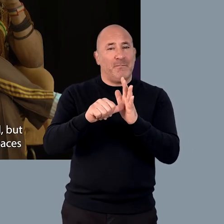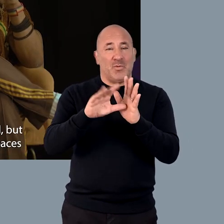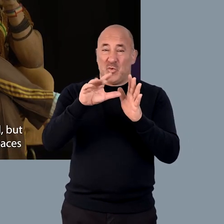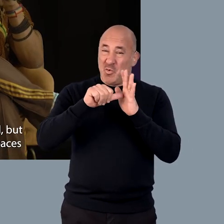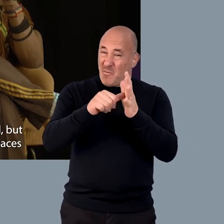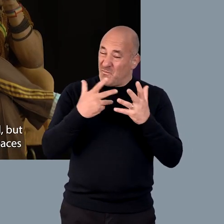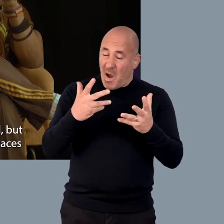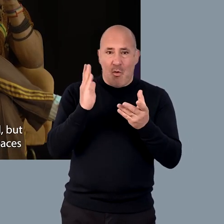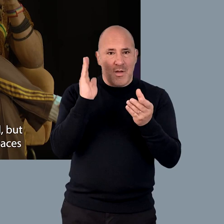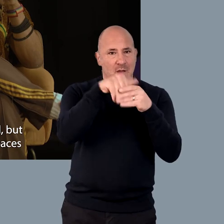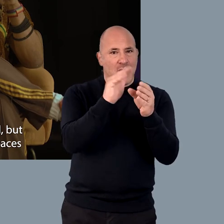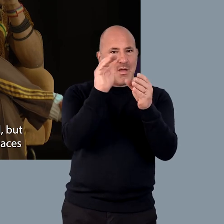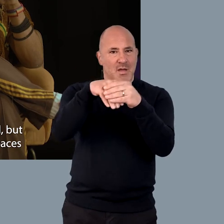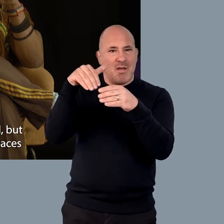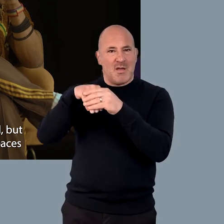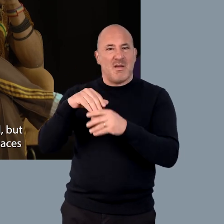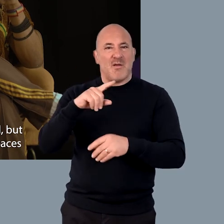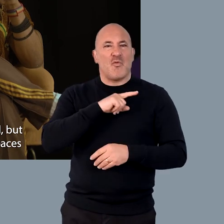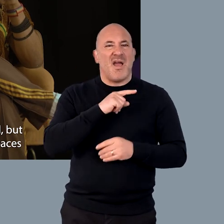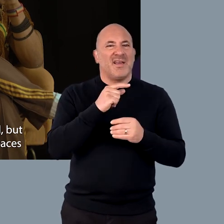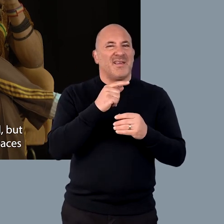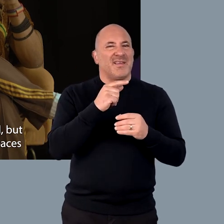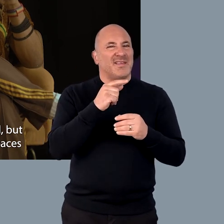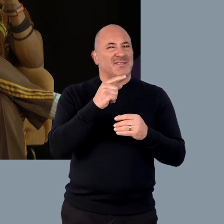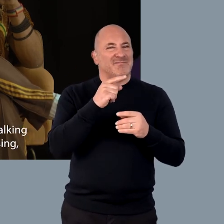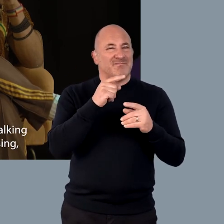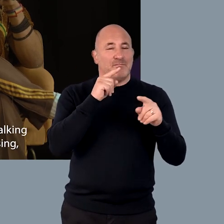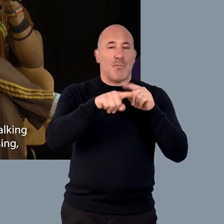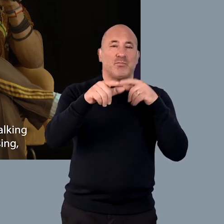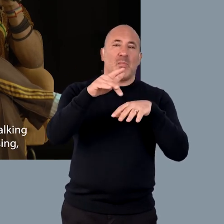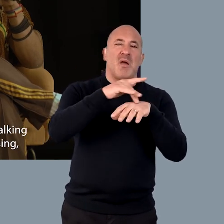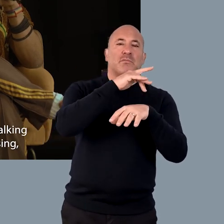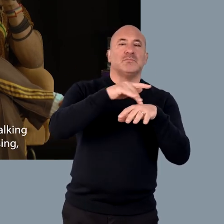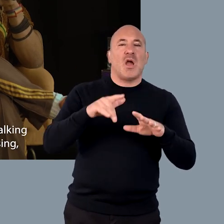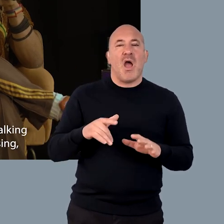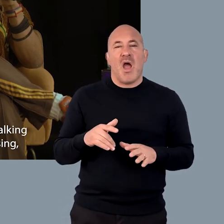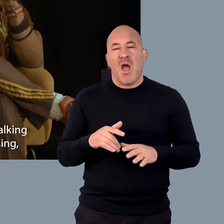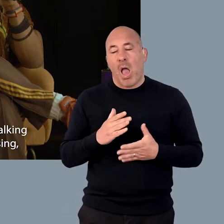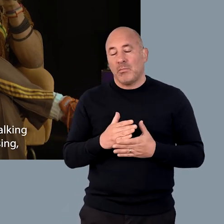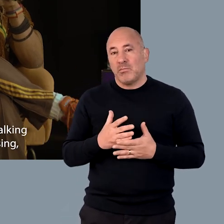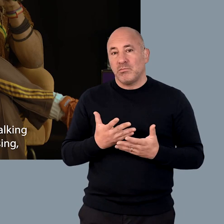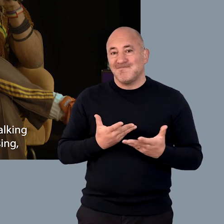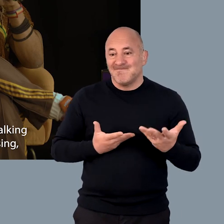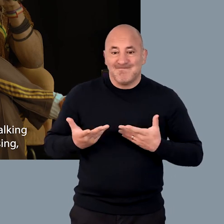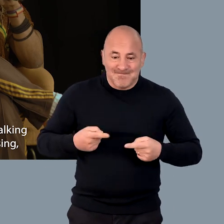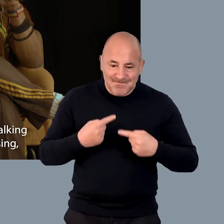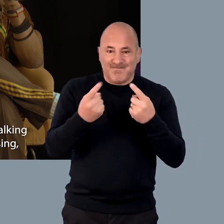But it's incredibly hard right now to get into spaces because a lot of the theaters are not really talking about it very much because